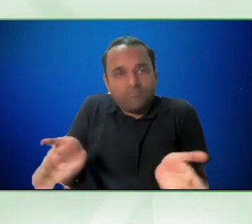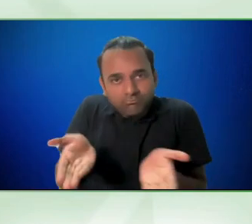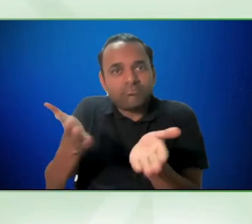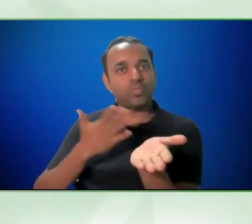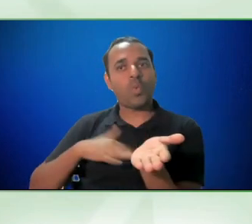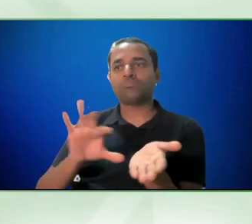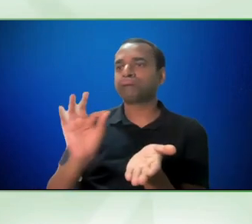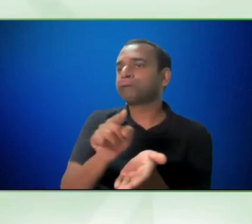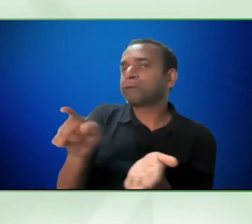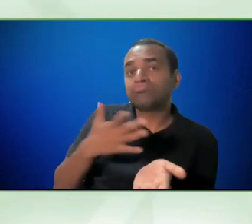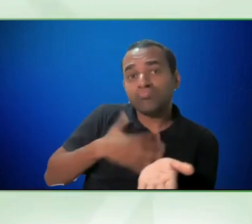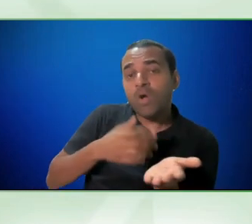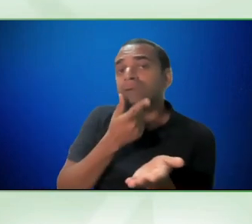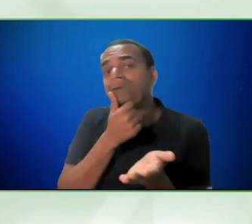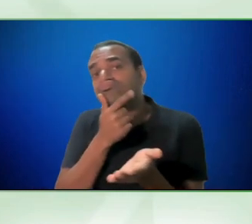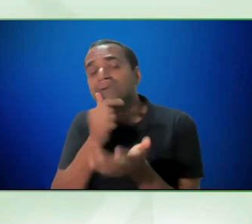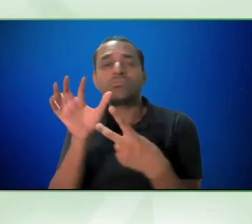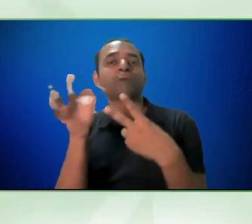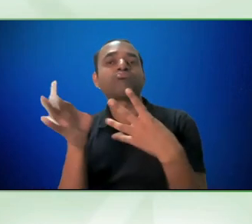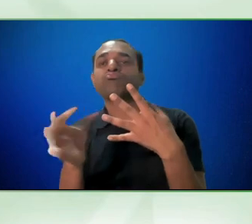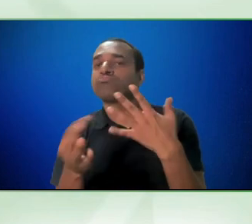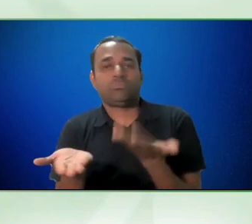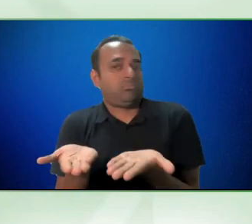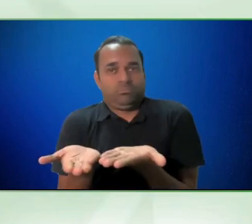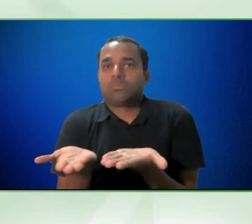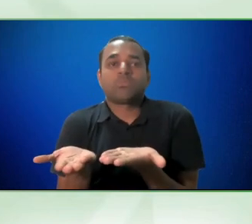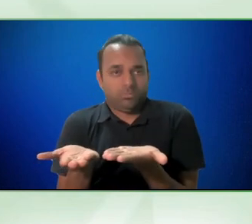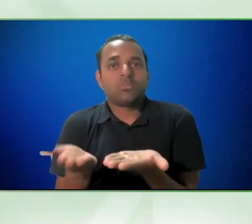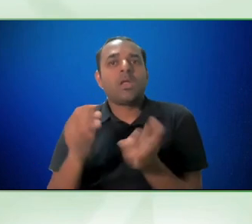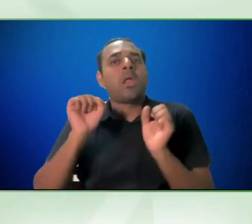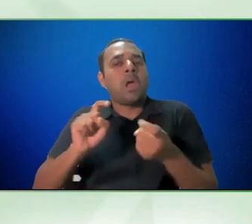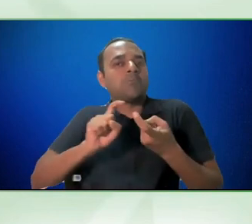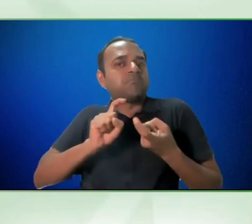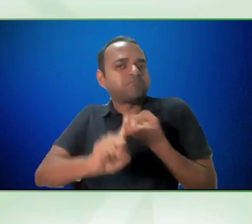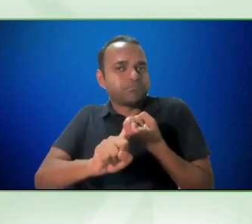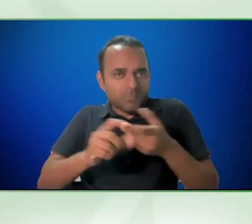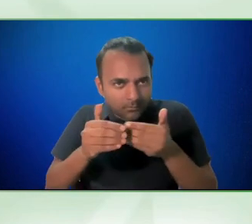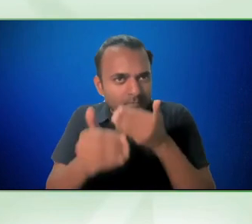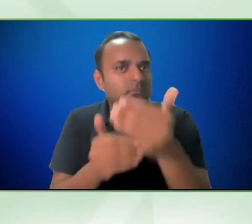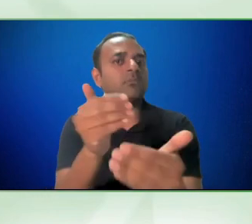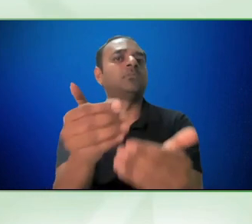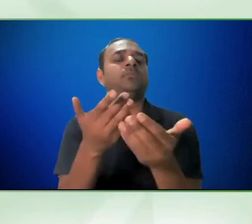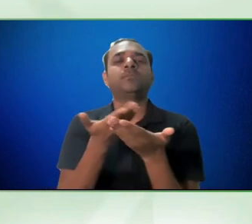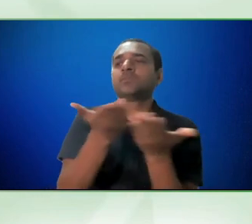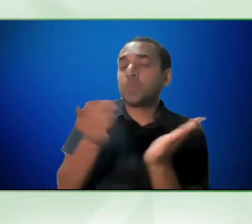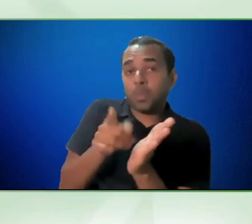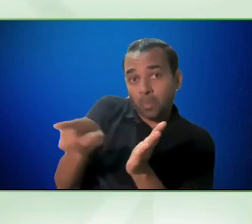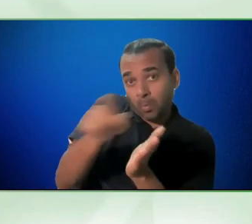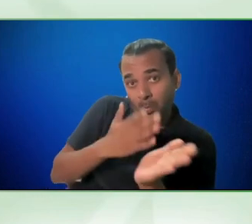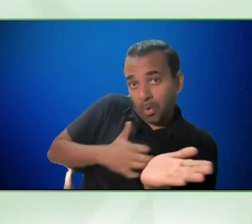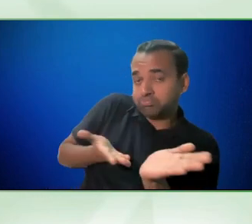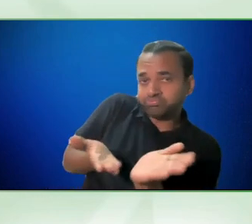obviously in different geographies, but globally I think that financial institutions have a mandate both from a regulatory